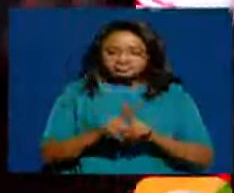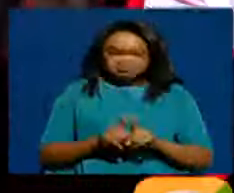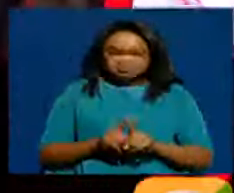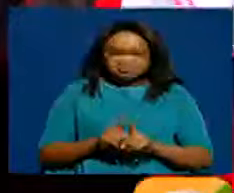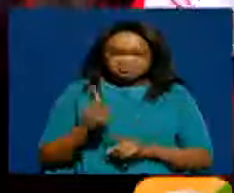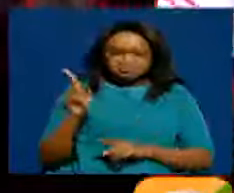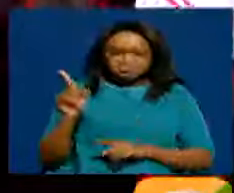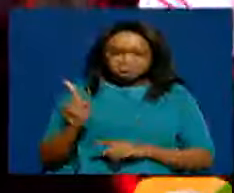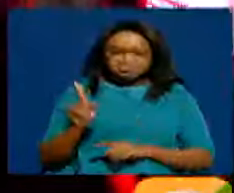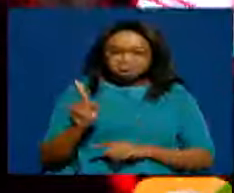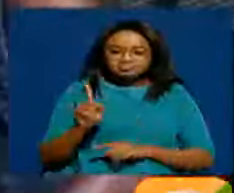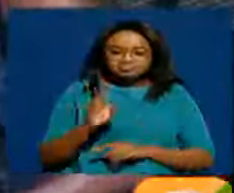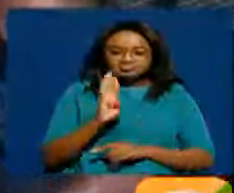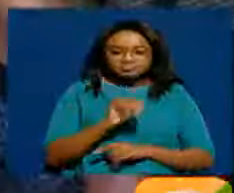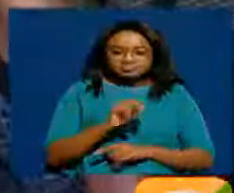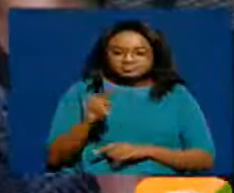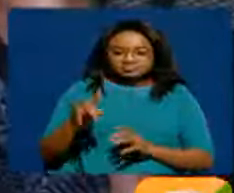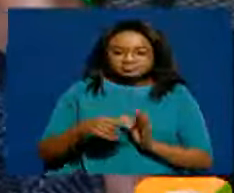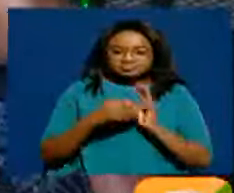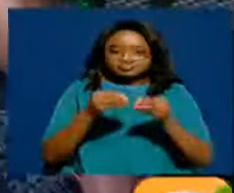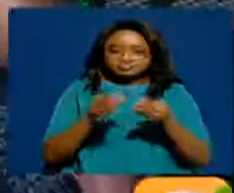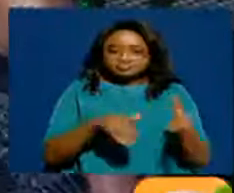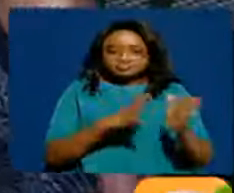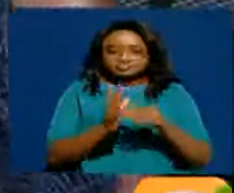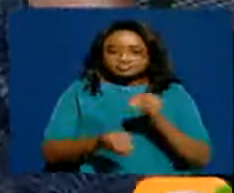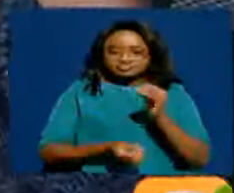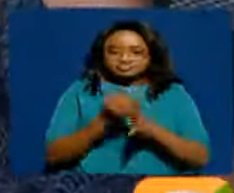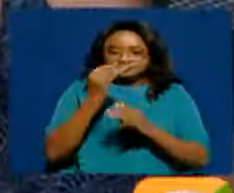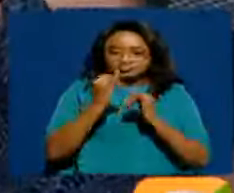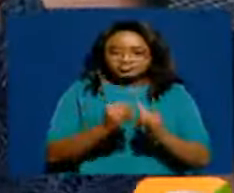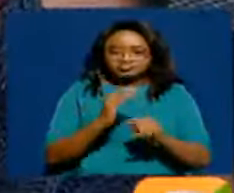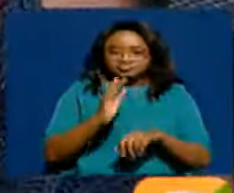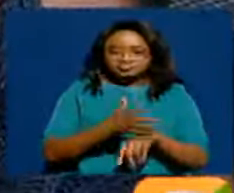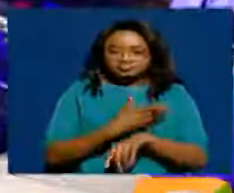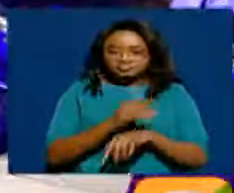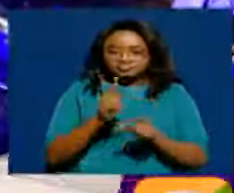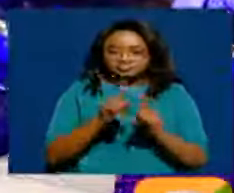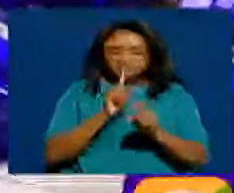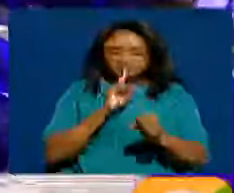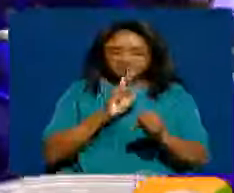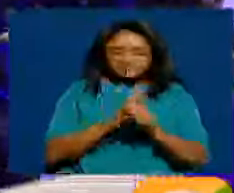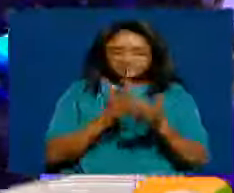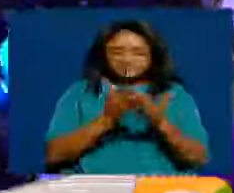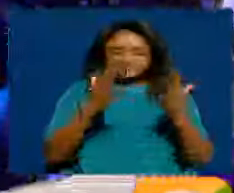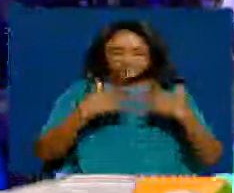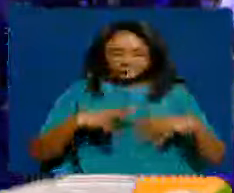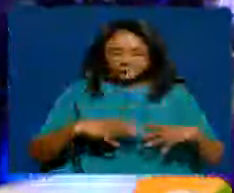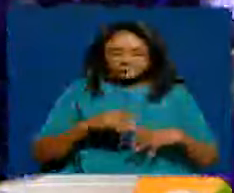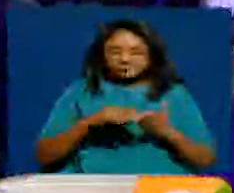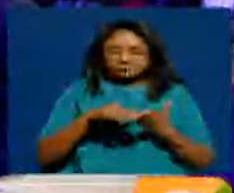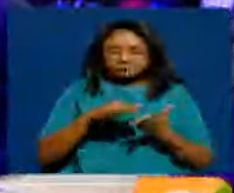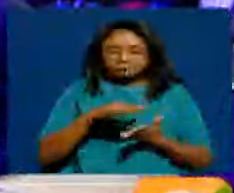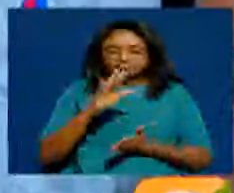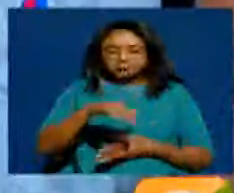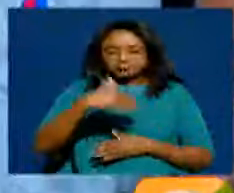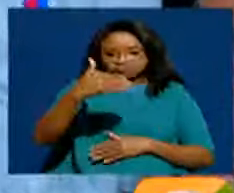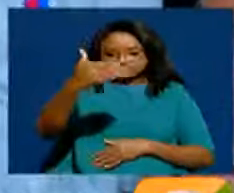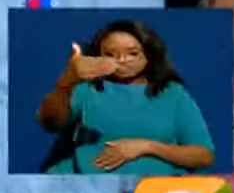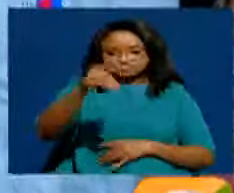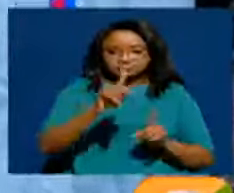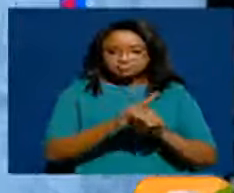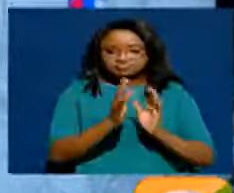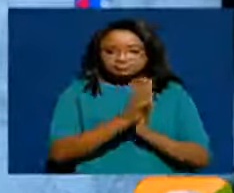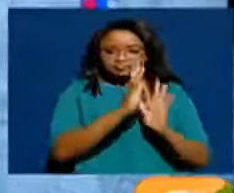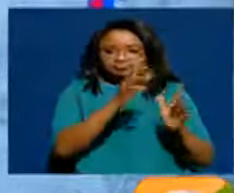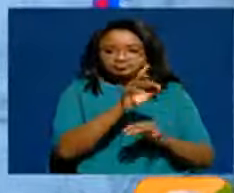Jr. and BV Band, who used the opportunity to launch his new album, promised his fans more good music in future and lauded Royal Media